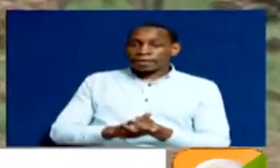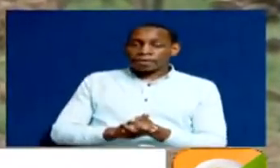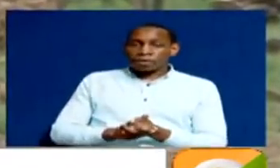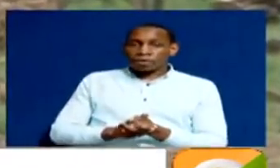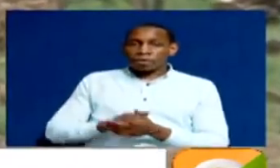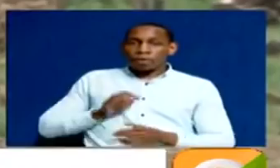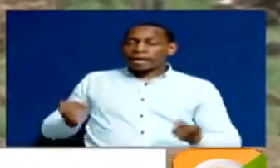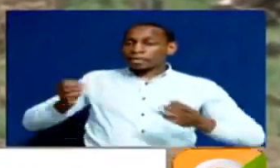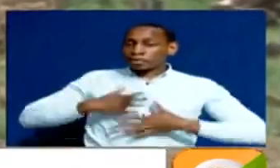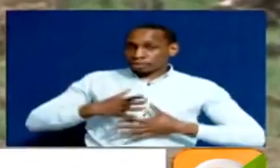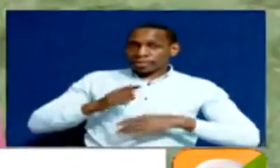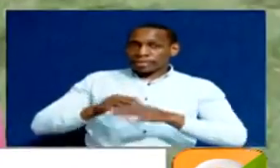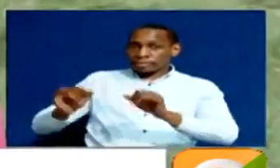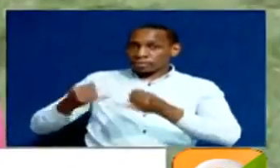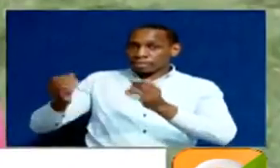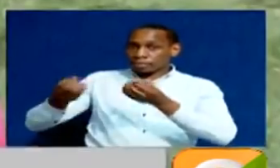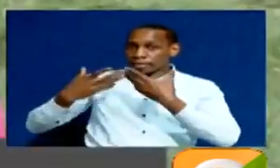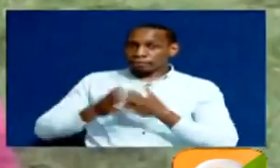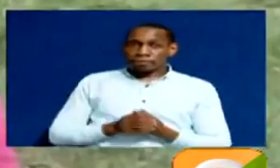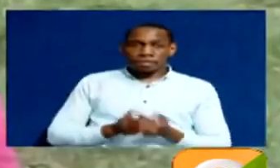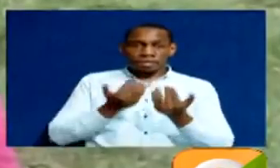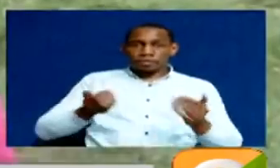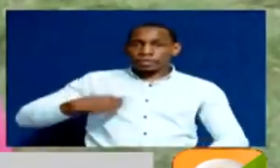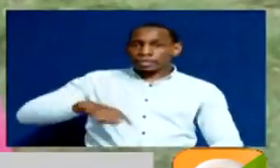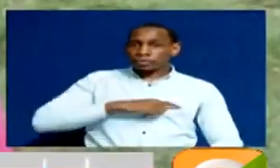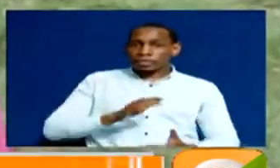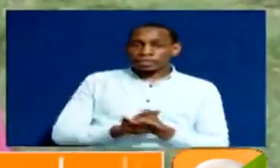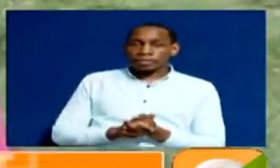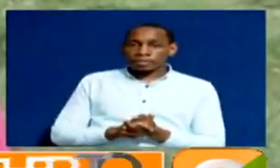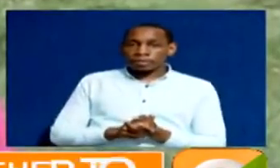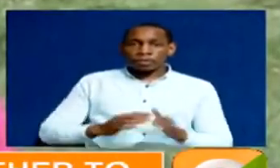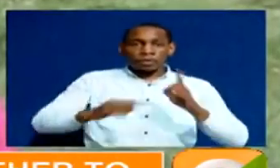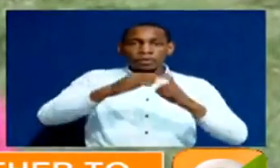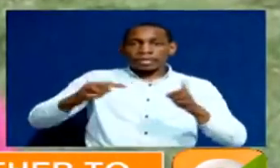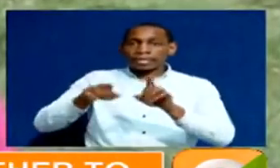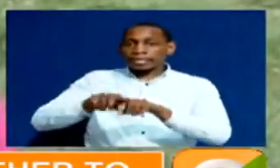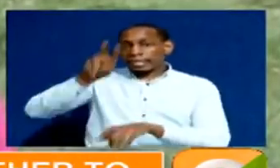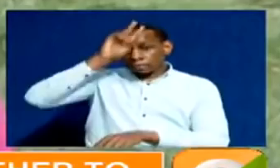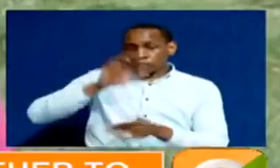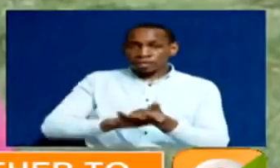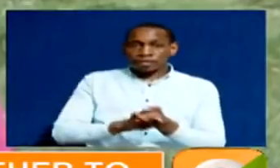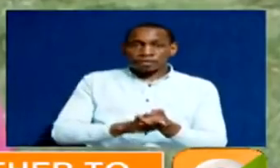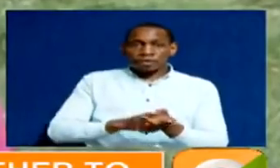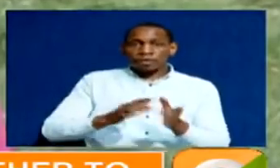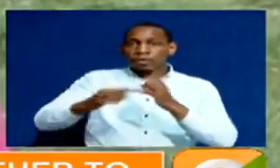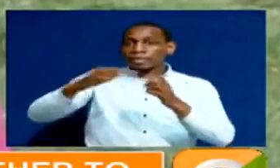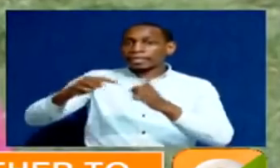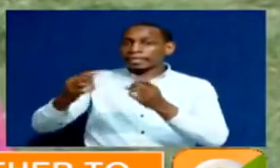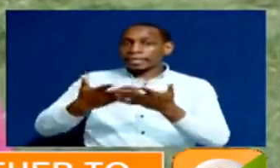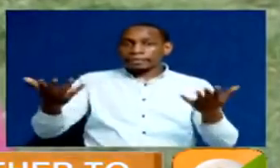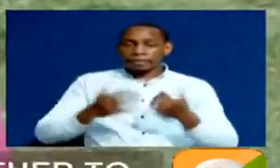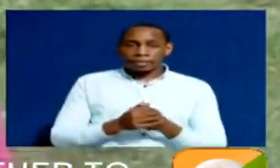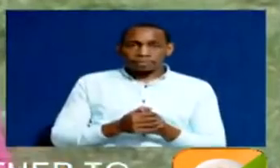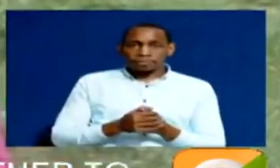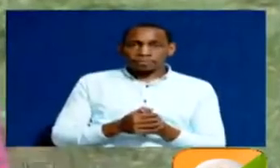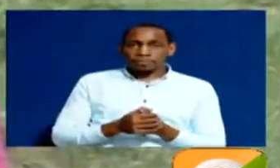suffered trauma following the shocking news. Watoto yetu manakuwa kama buzi. Makienda manauwa bure. Makienda